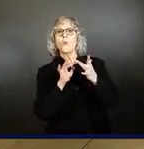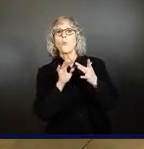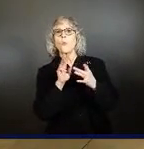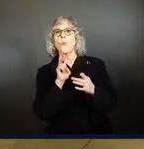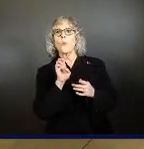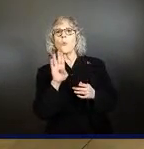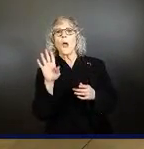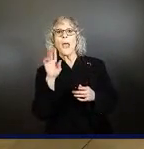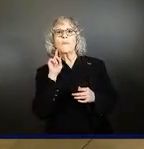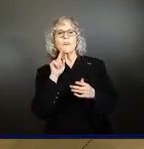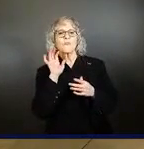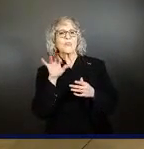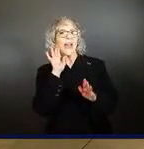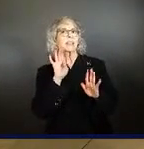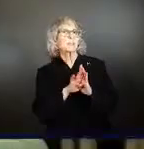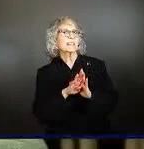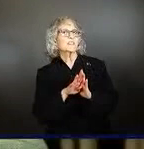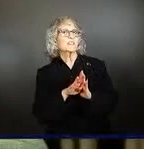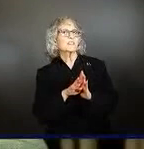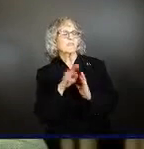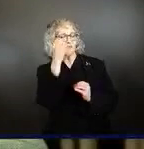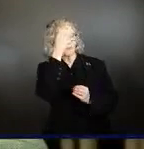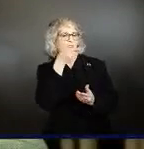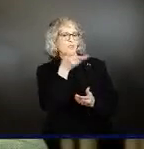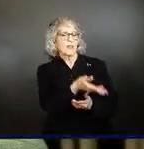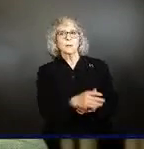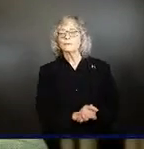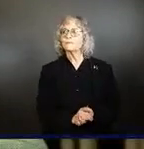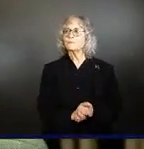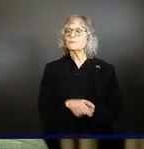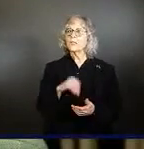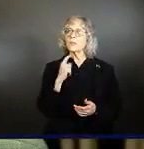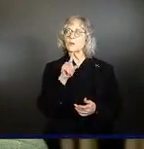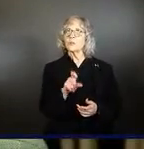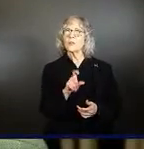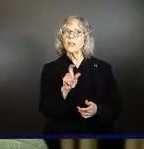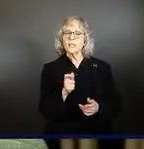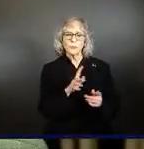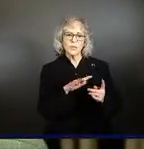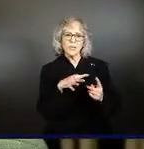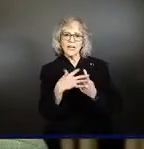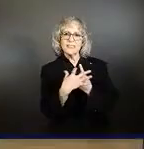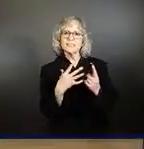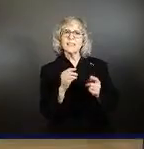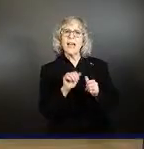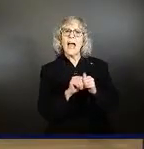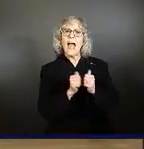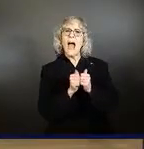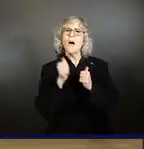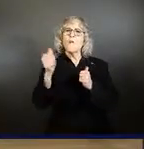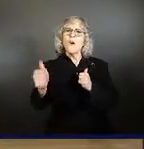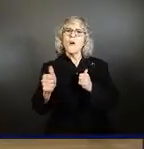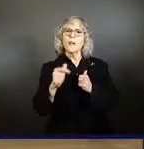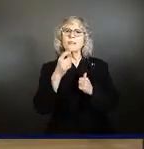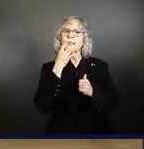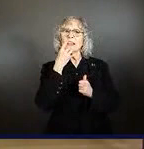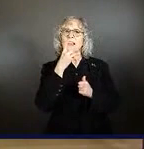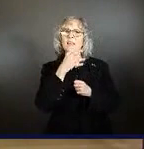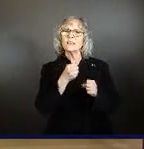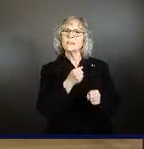that does bring us to another good question. Can either of you put into context how big a light year is? Sure. I